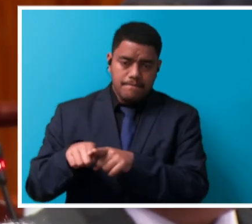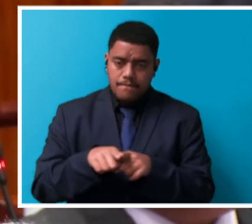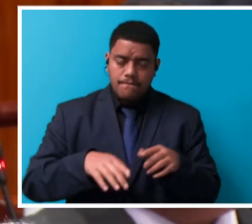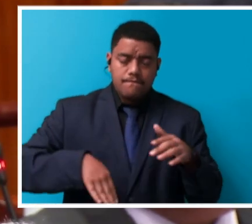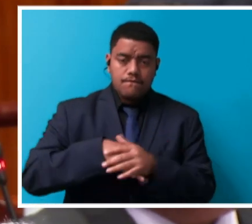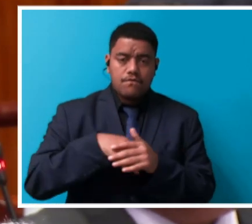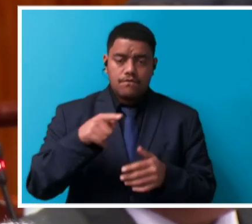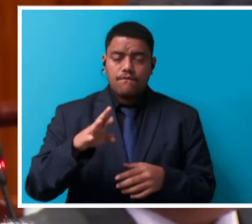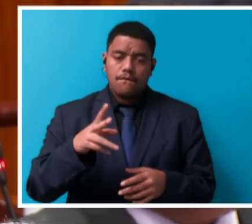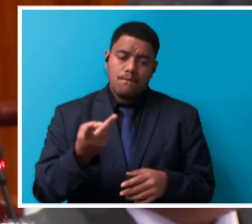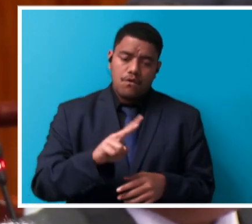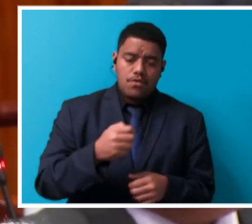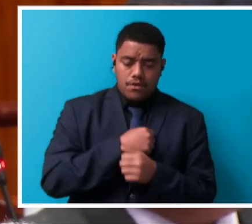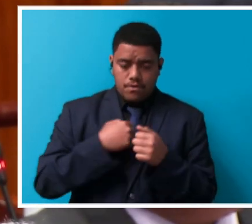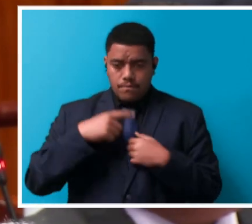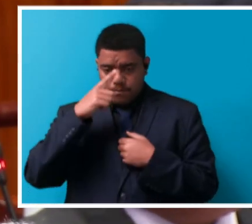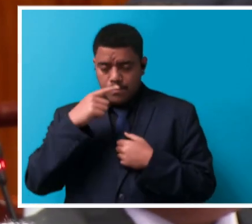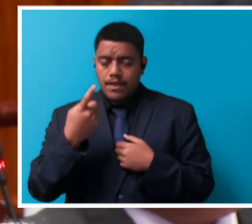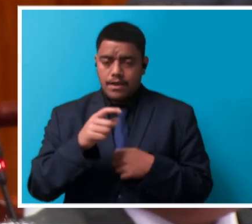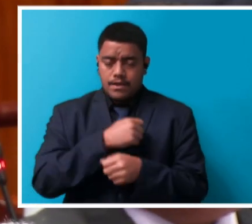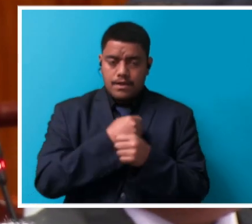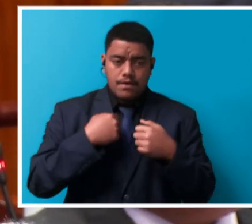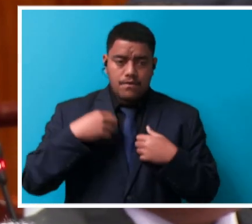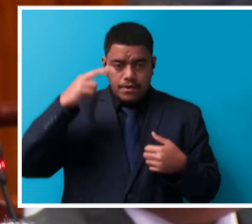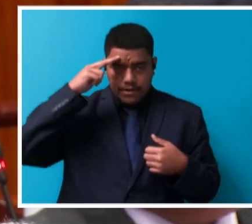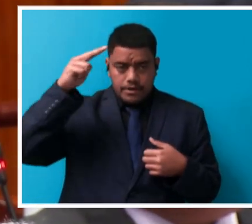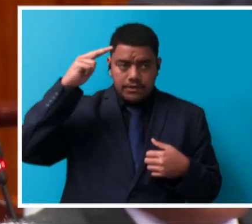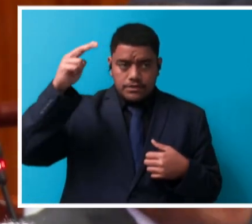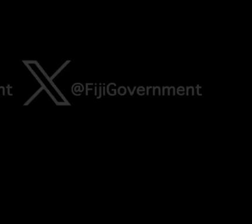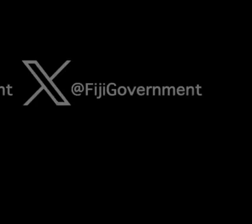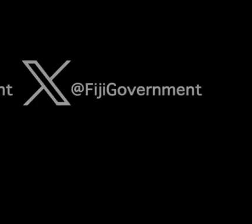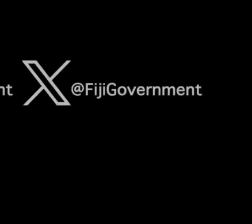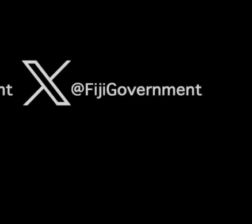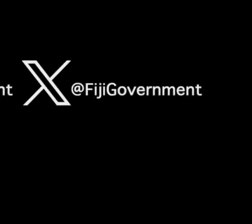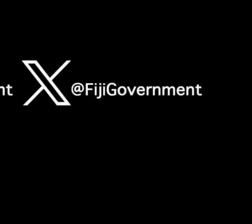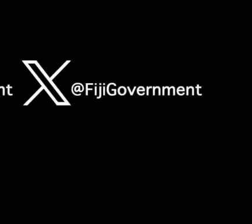for both our people and our nation. I thank you, Mr. Speaker.